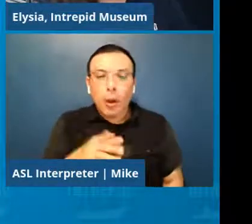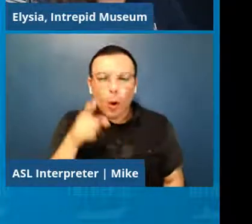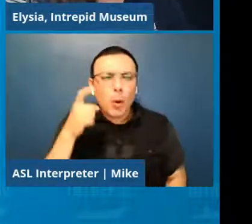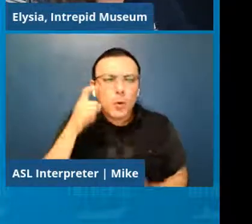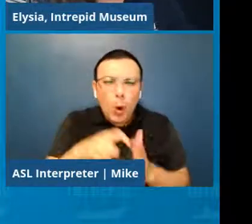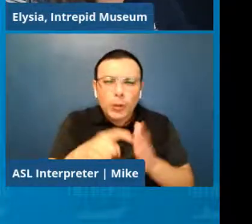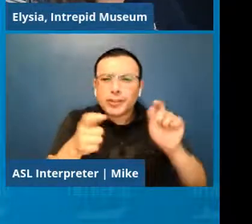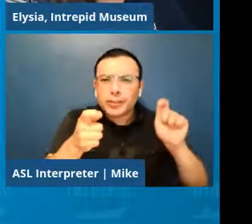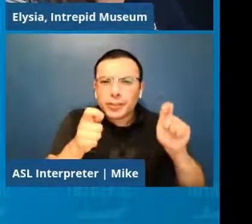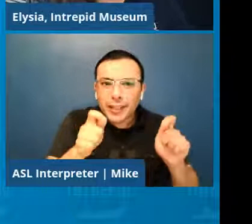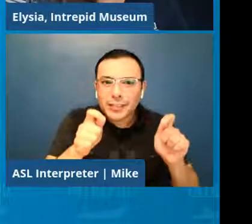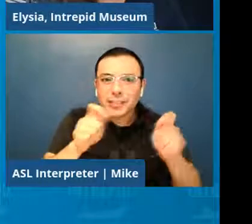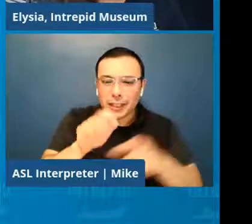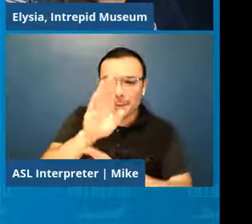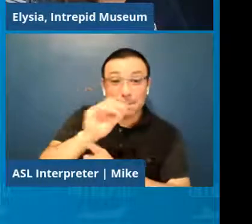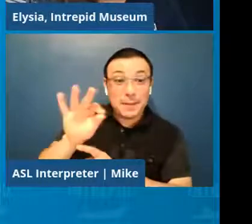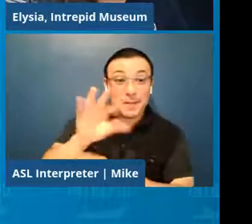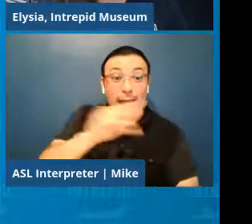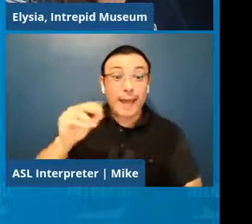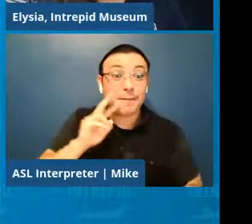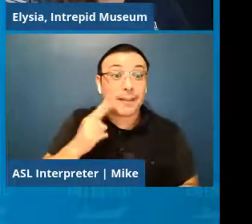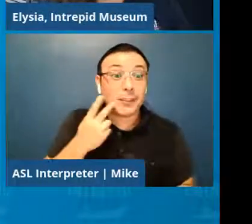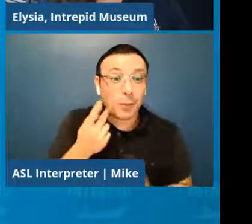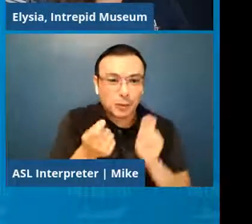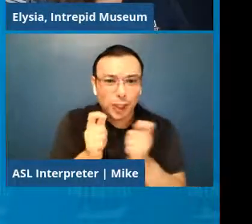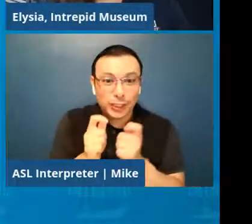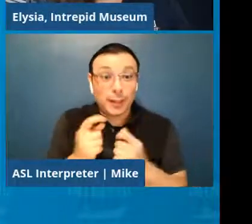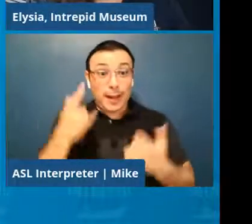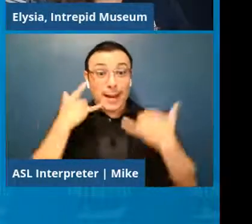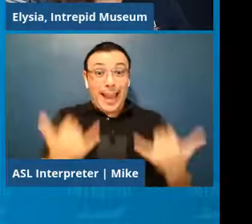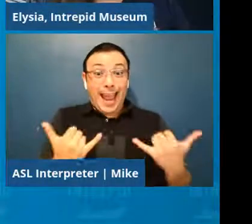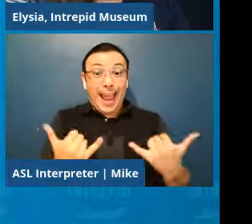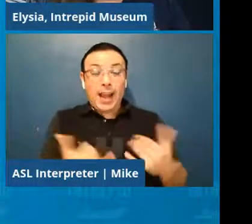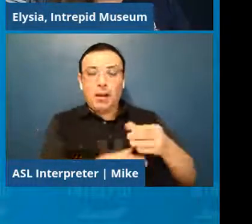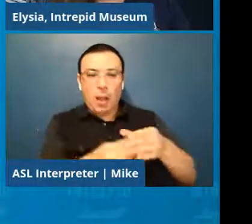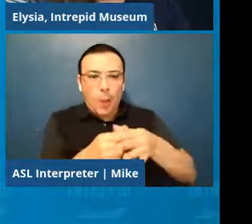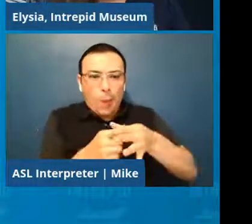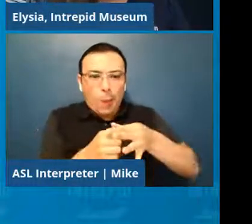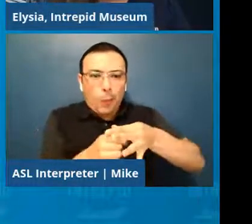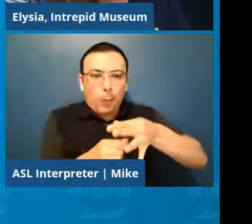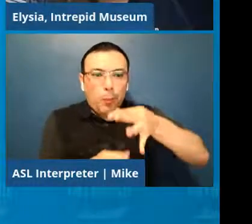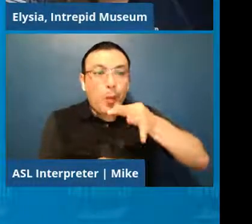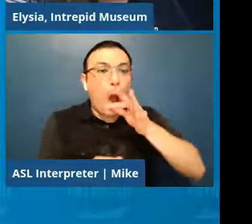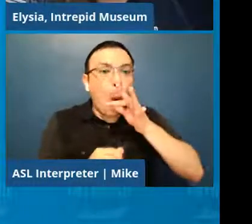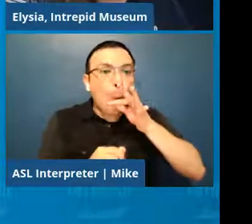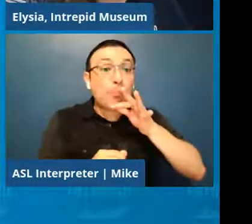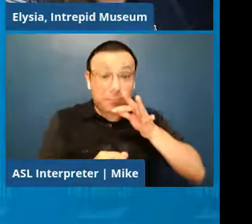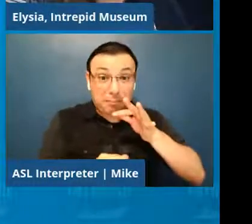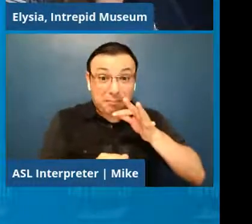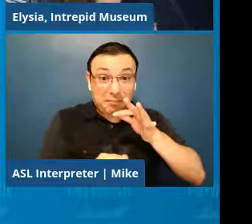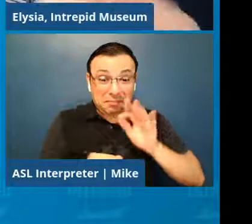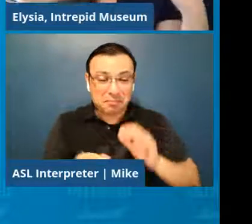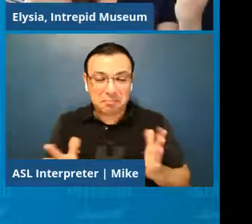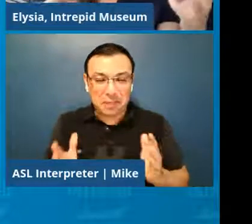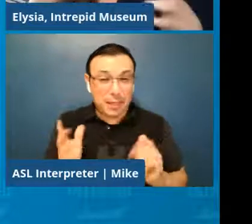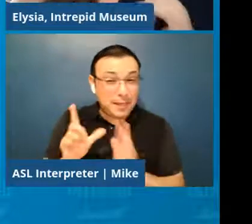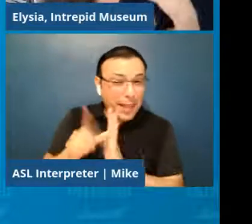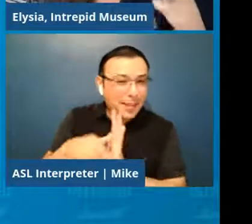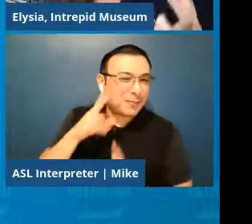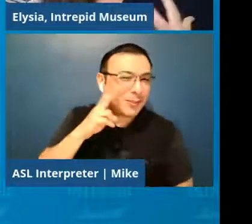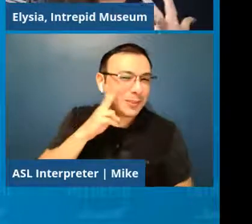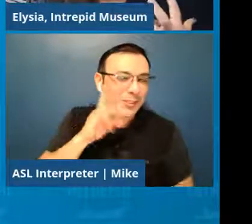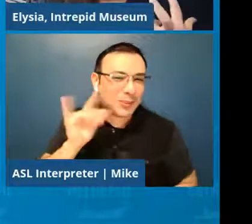beef and vegetables. So we start off in a toothpaste tube. So, yeah, these first Mercury astronauts found themselves eating this